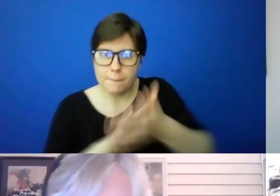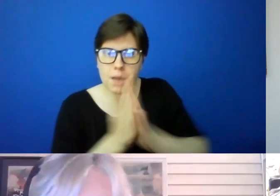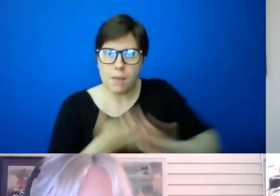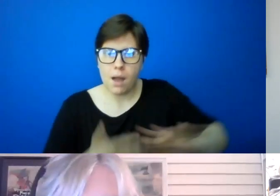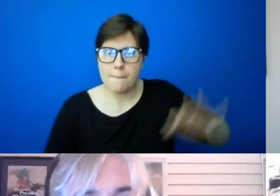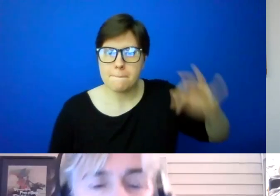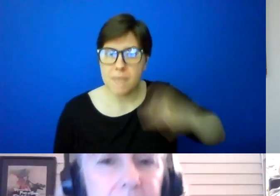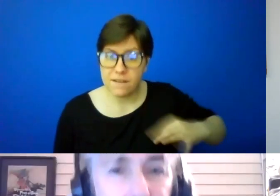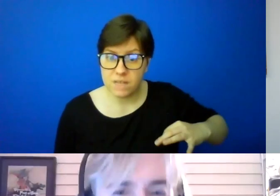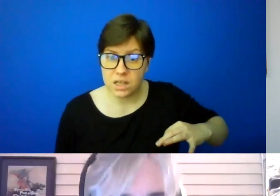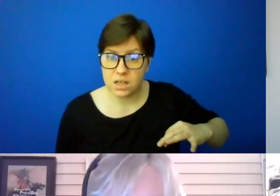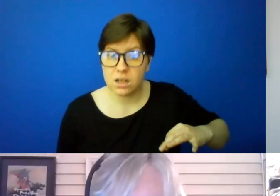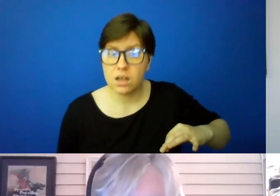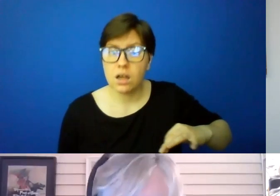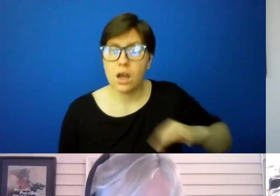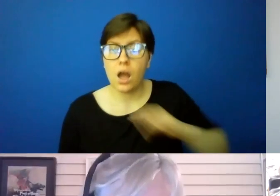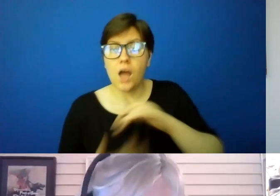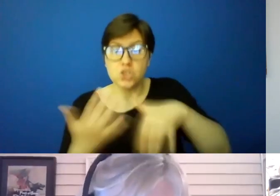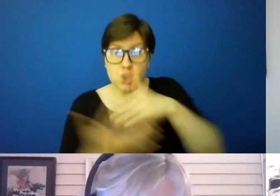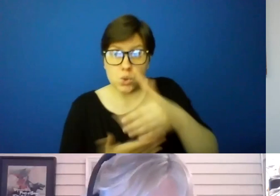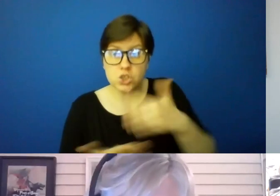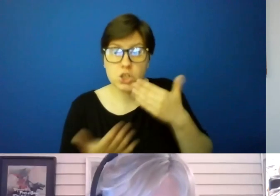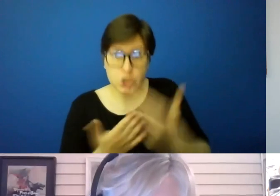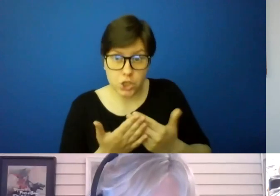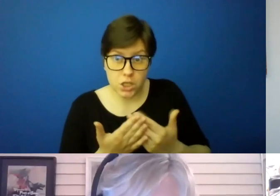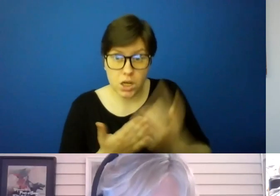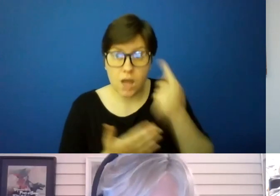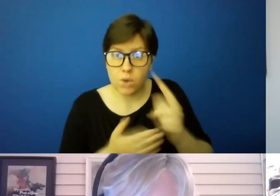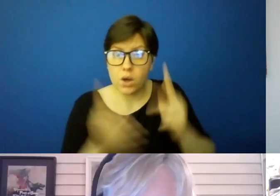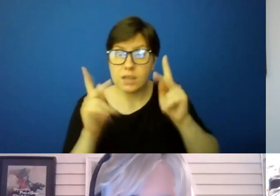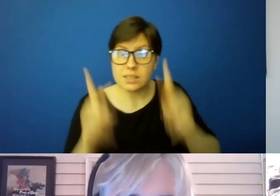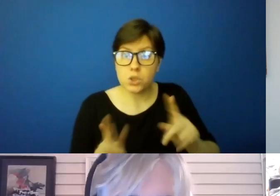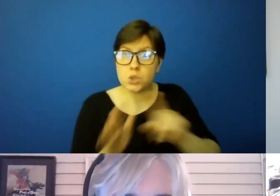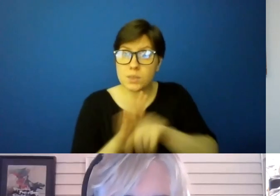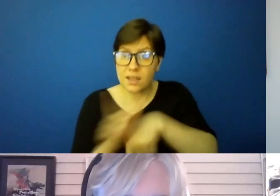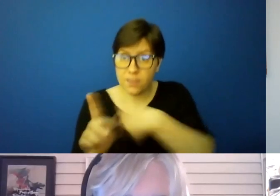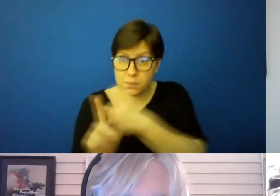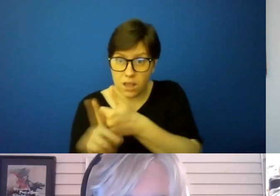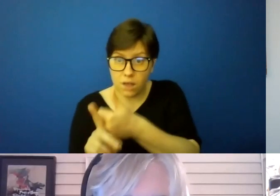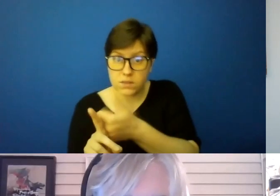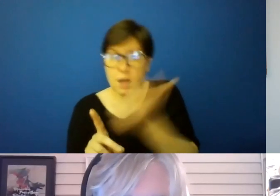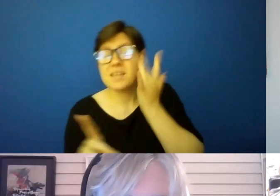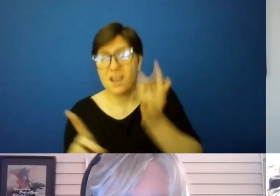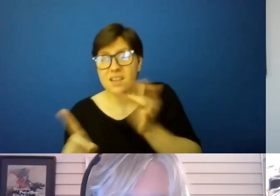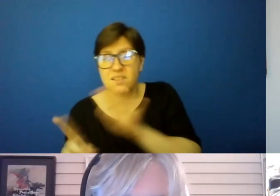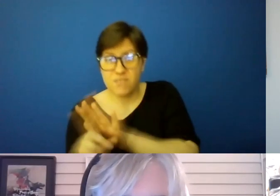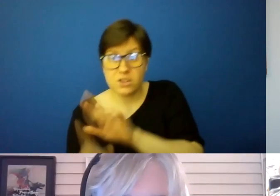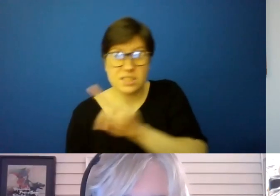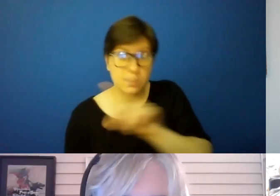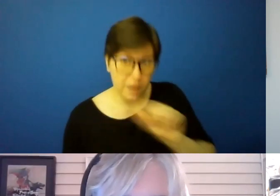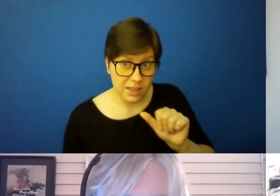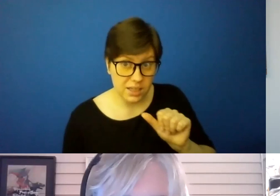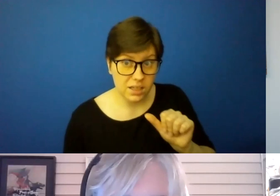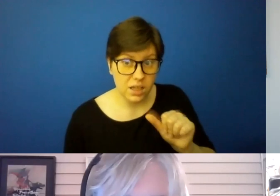a social good for someone to kill themselves because of their disability,